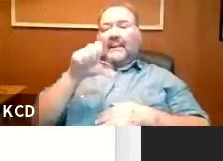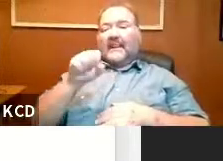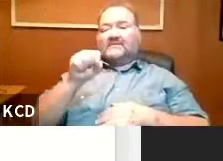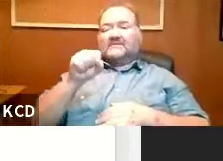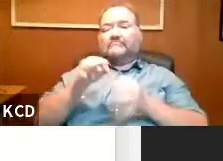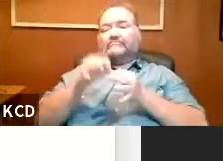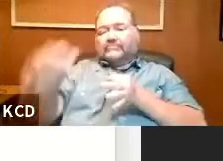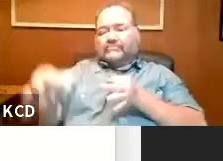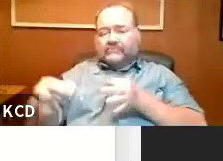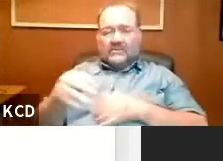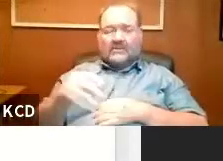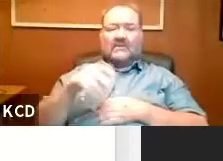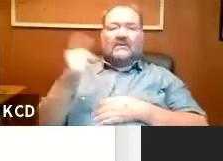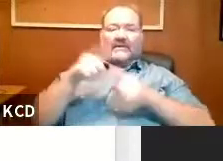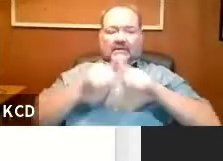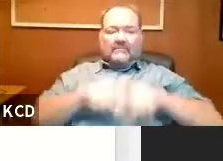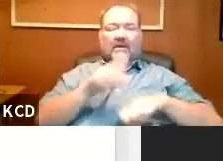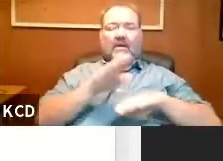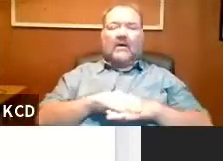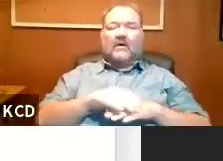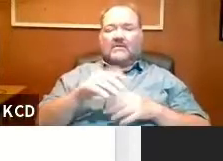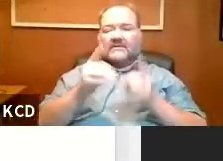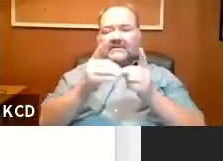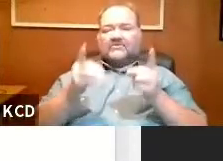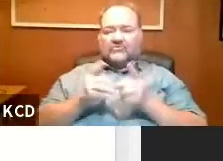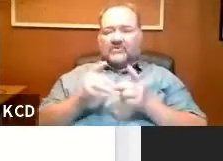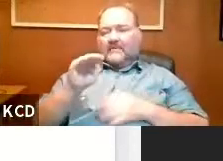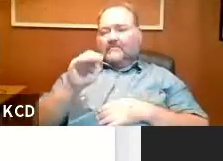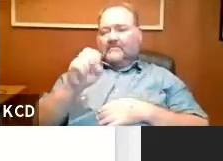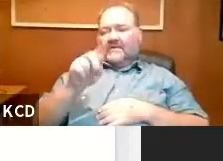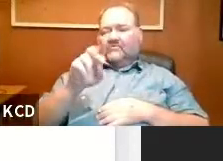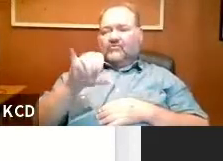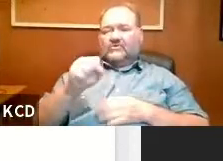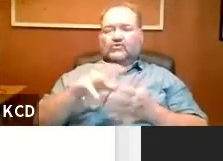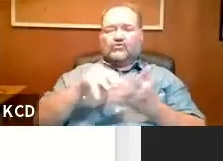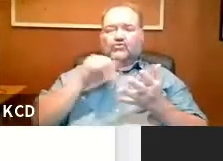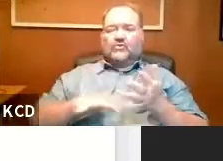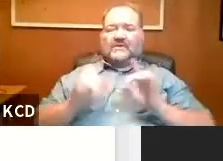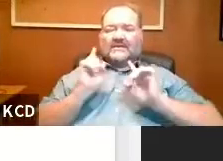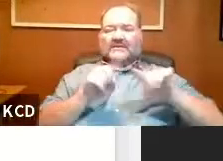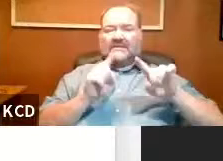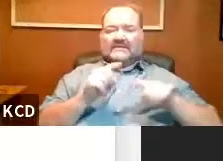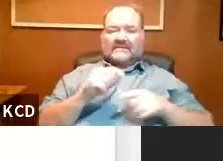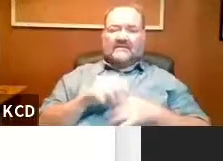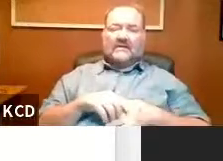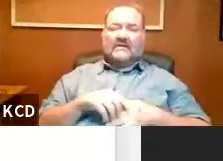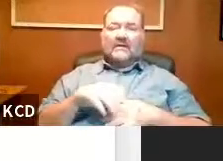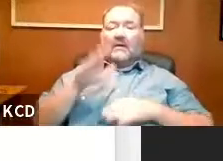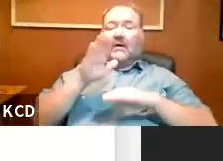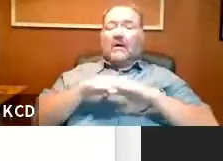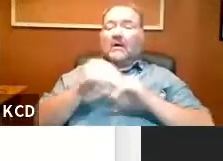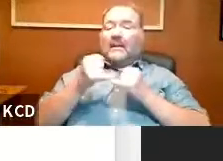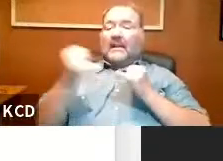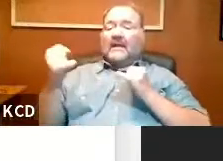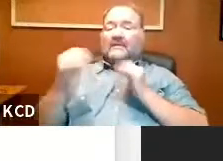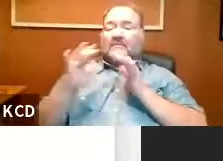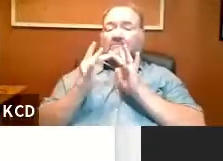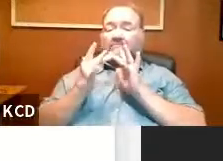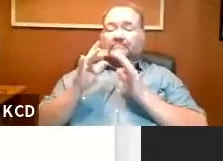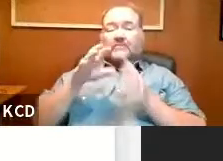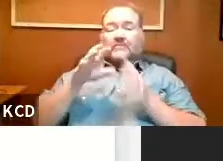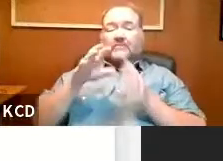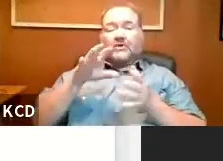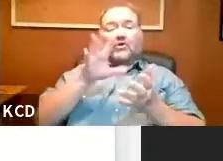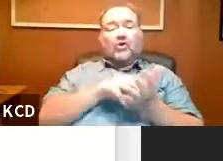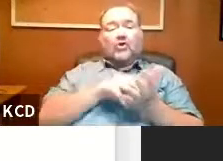was based on the district's metrics of student attendance, like we showed previously. Online learning has been